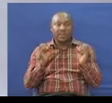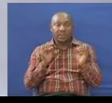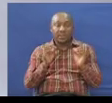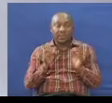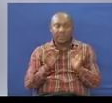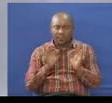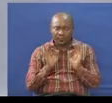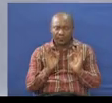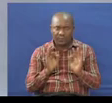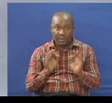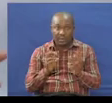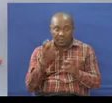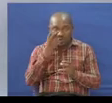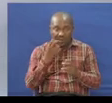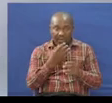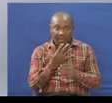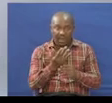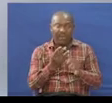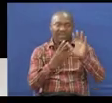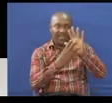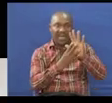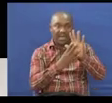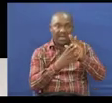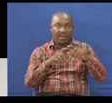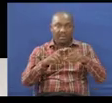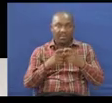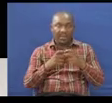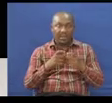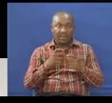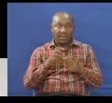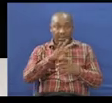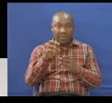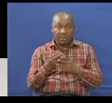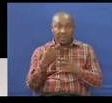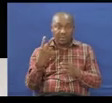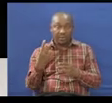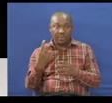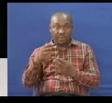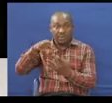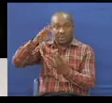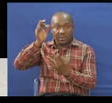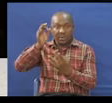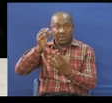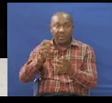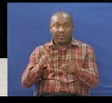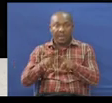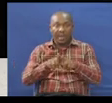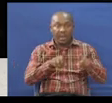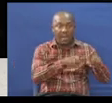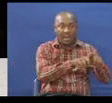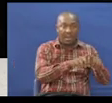best way of finding those two numbers, there are many, very many numbers whose sum is 9. But the best way of finding those two numbers is